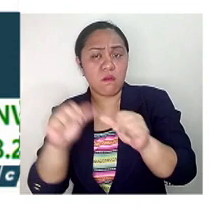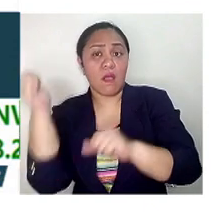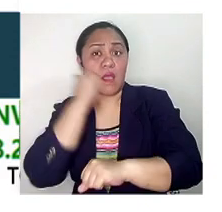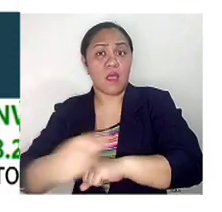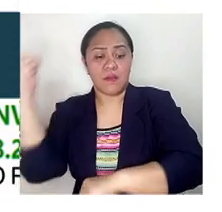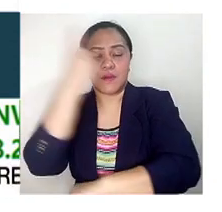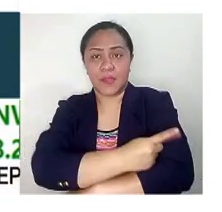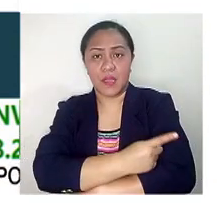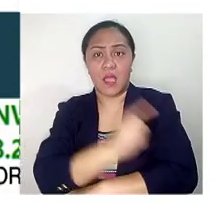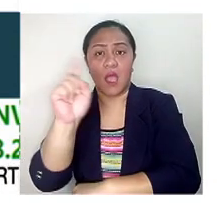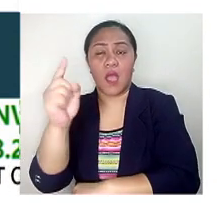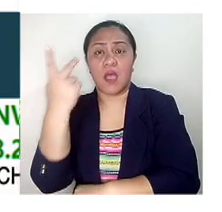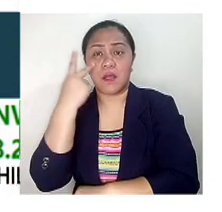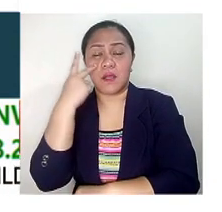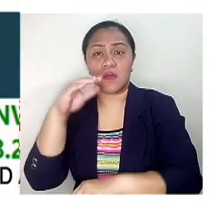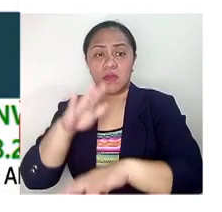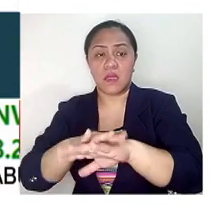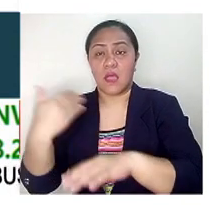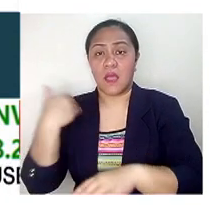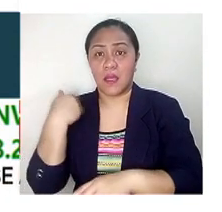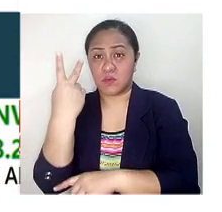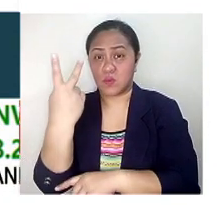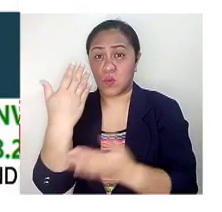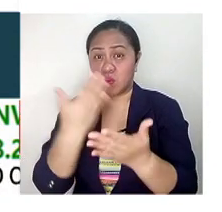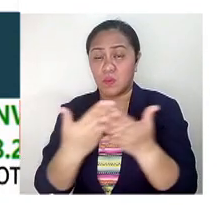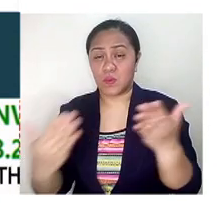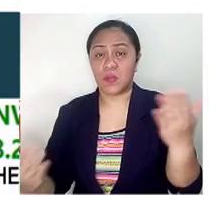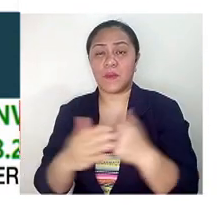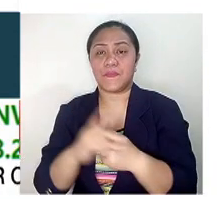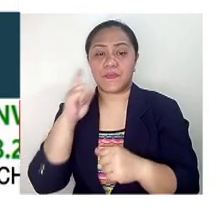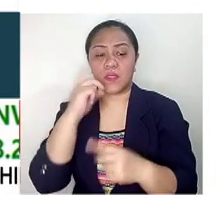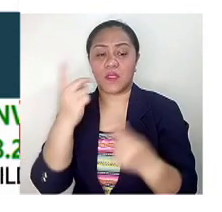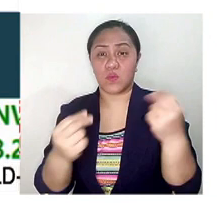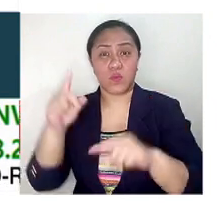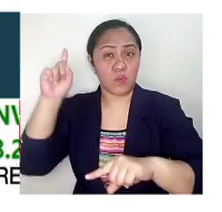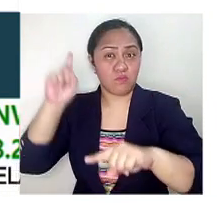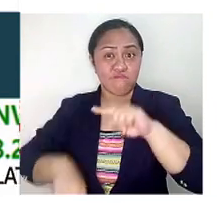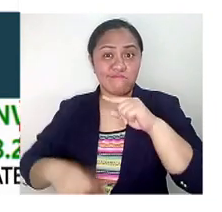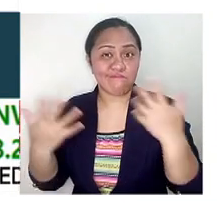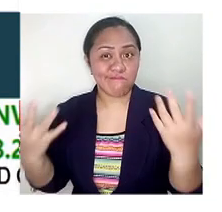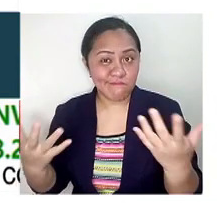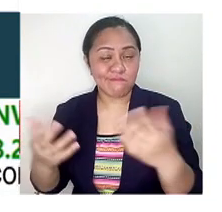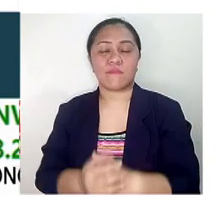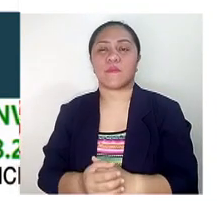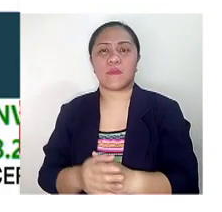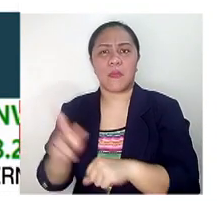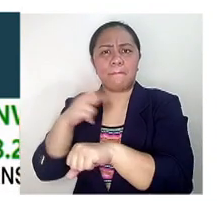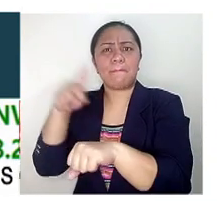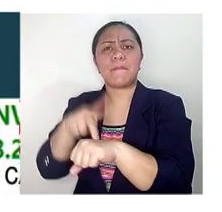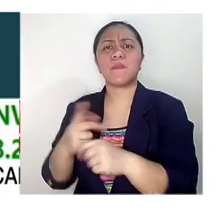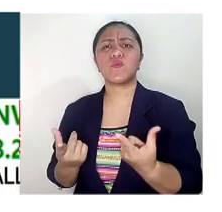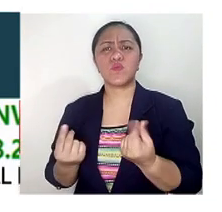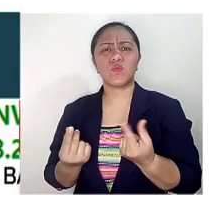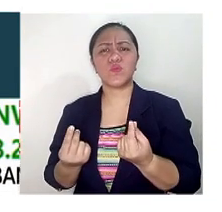idea of compartmentalization of these two things really should not apply anymore. So what can the Philippines do at this point?